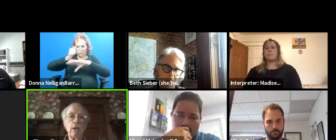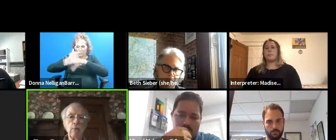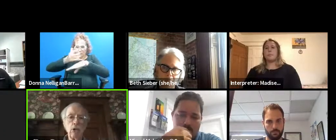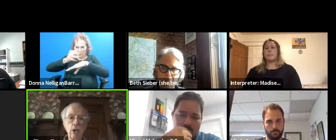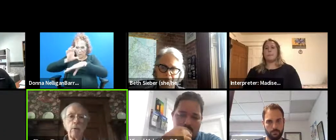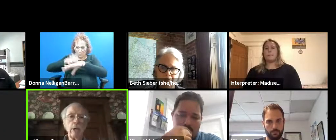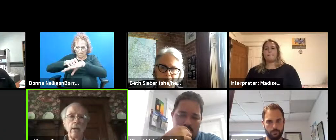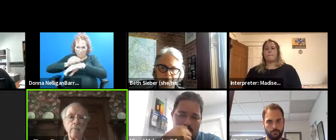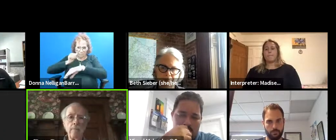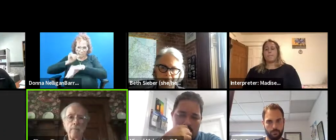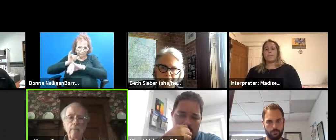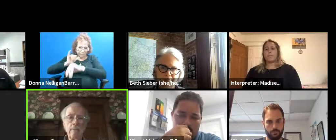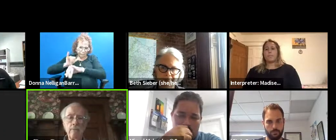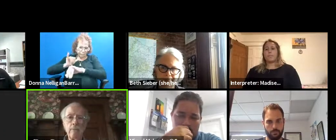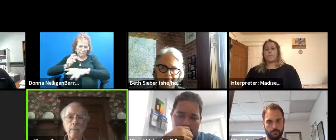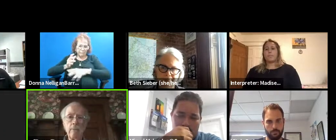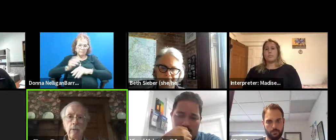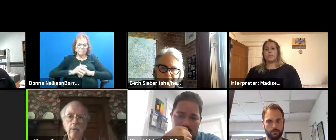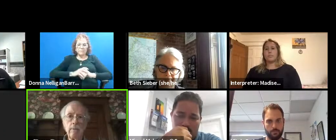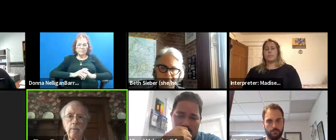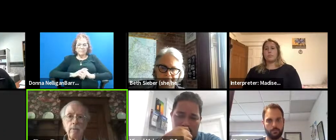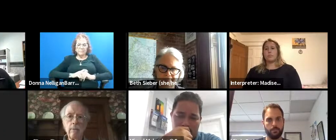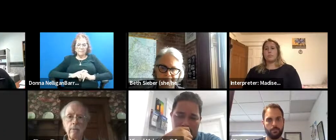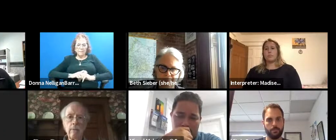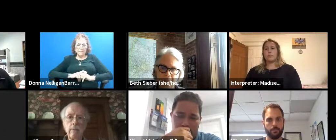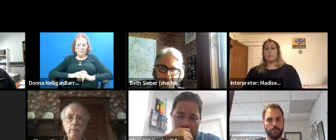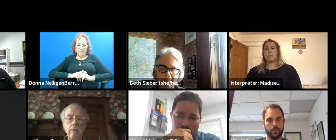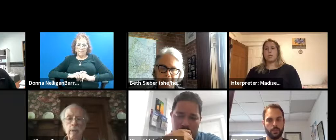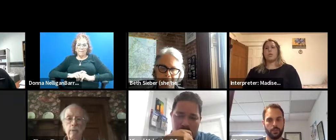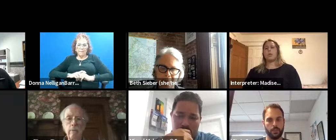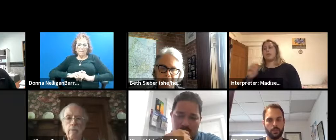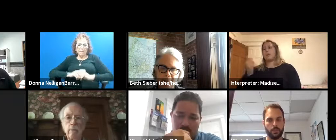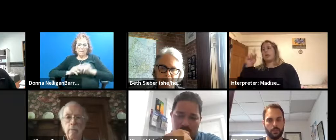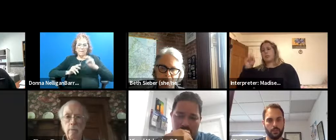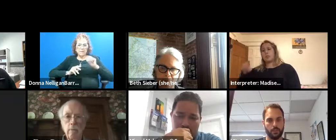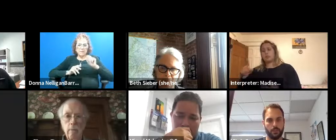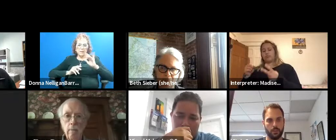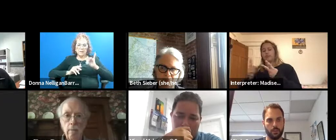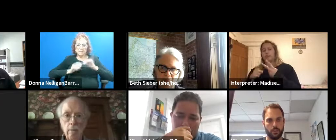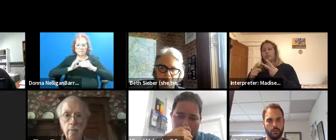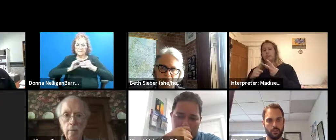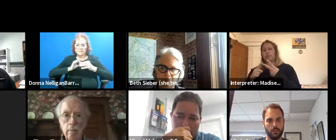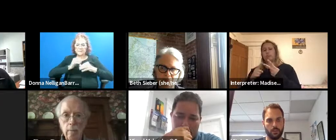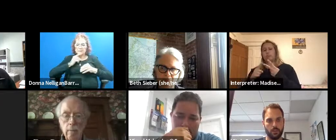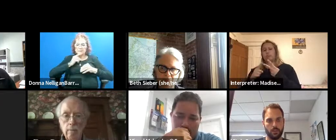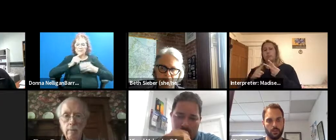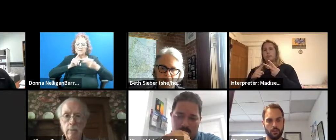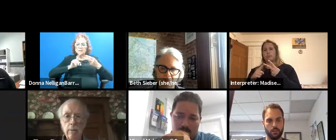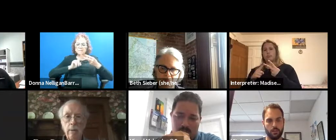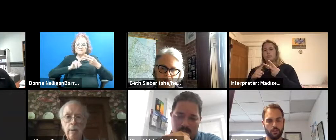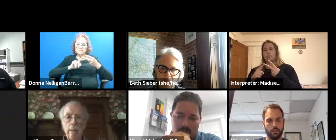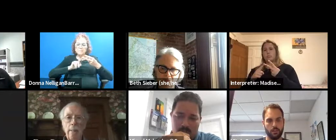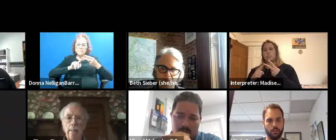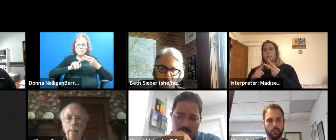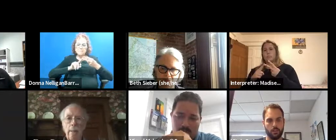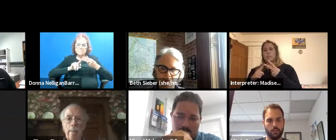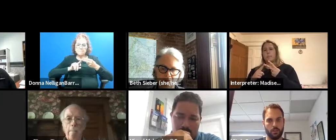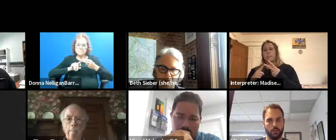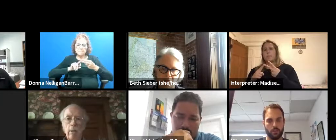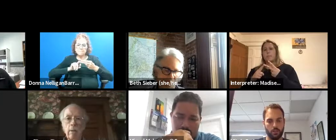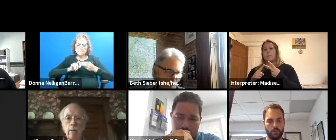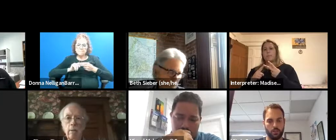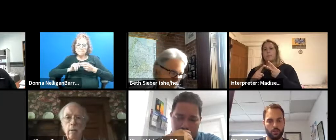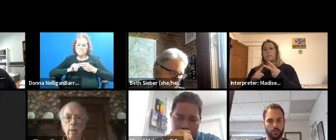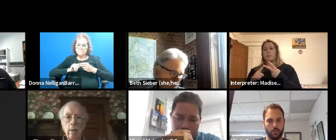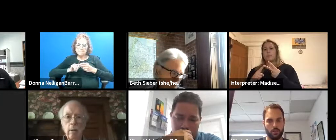started rejiggering them. My other question is, I'm sure other council members have gotten this too, some constituents